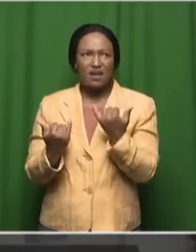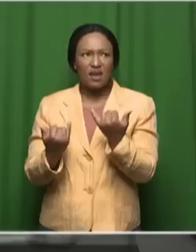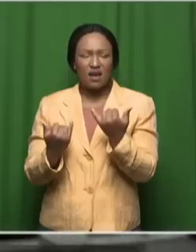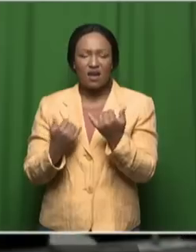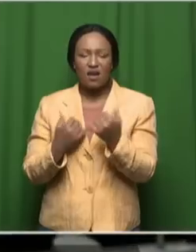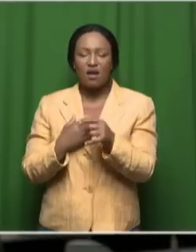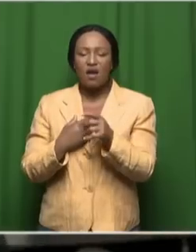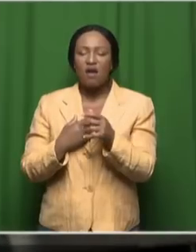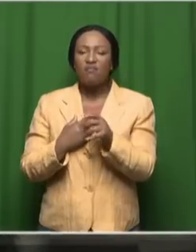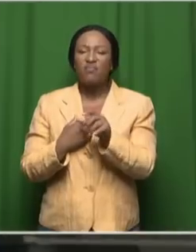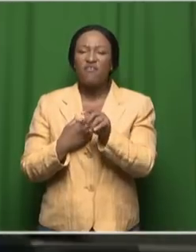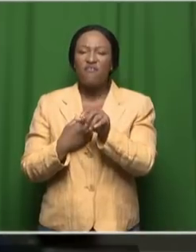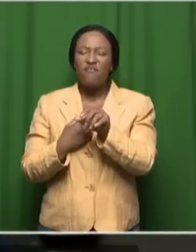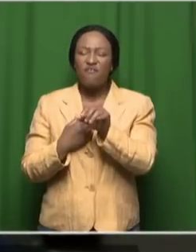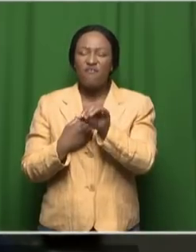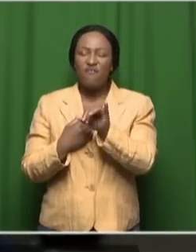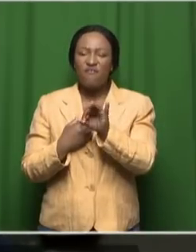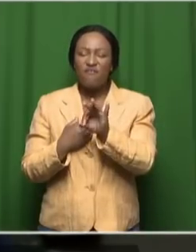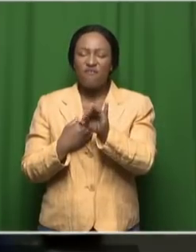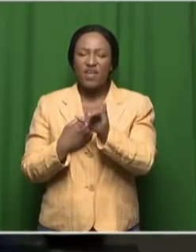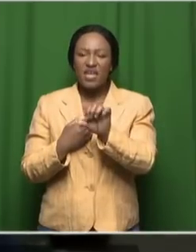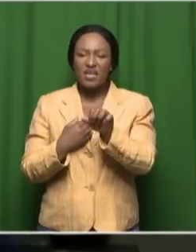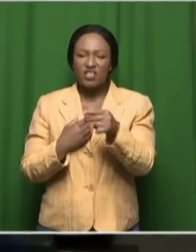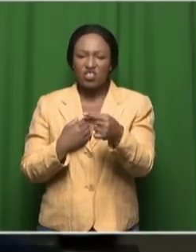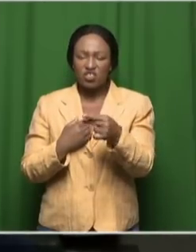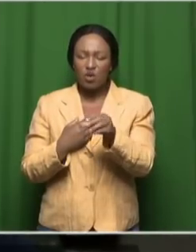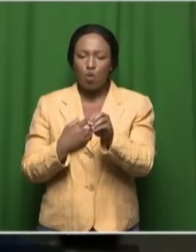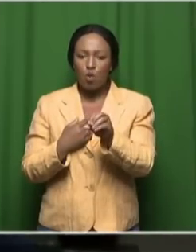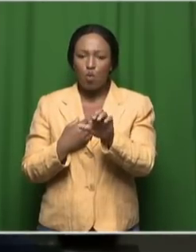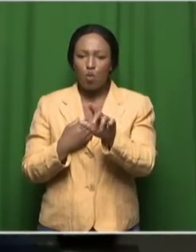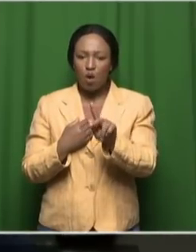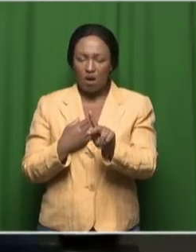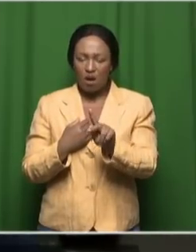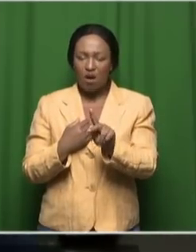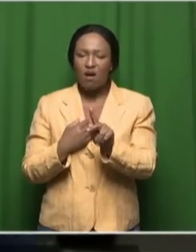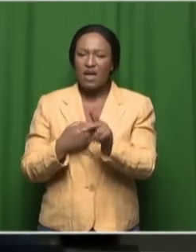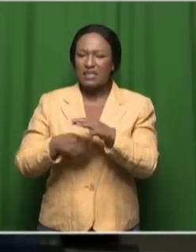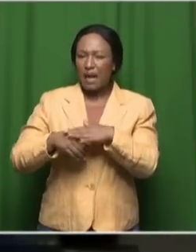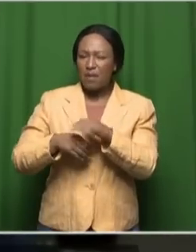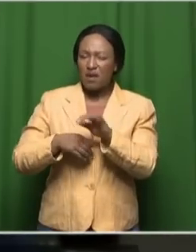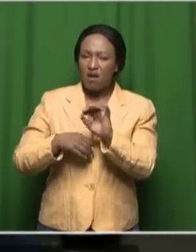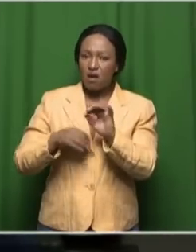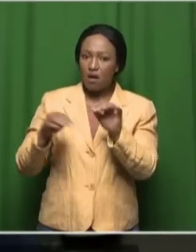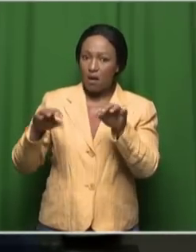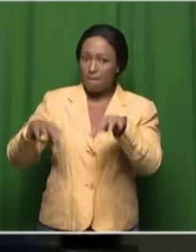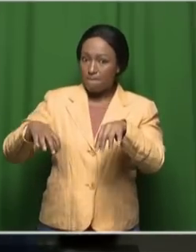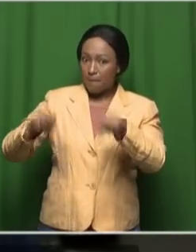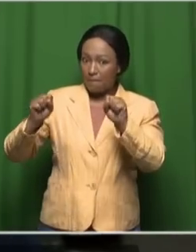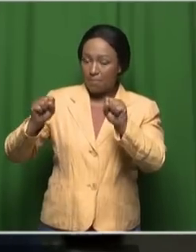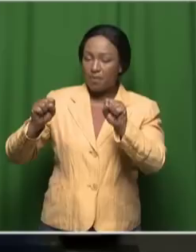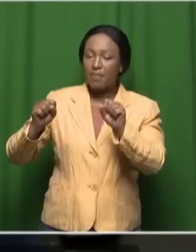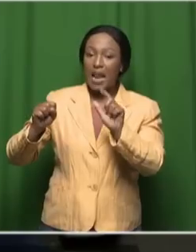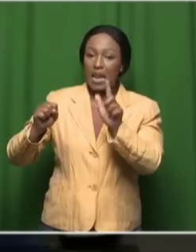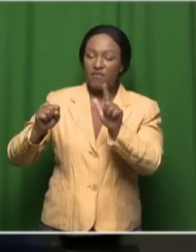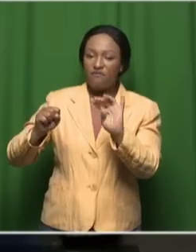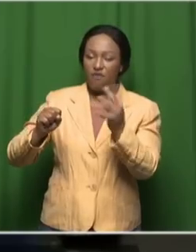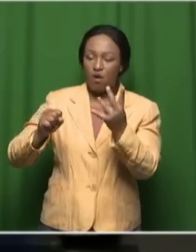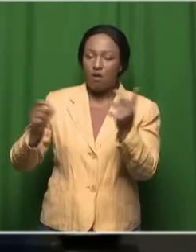Hoek. There was a outage in Fish Hoek that was restored yesterday around about 4 o'clock. Balha, we might still have some issues